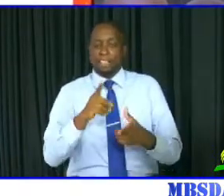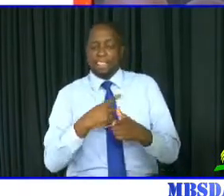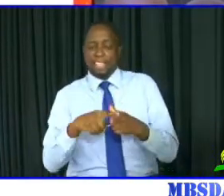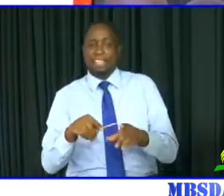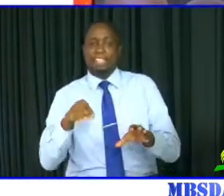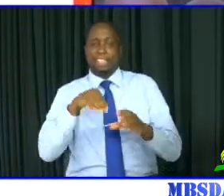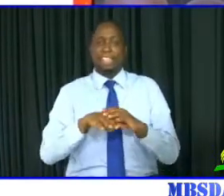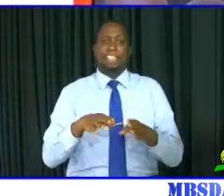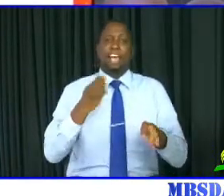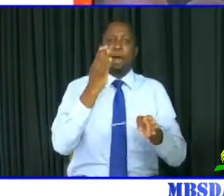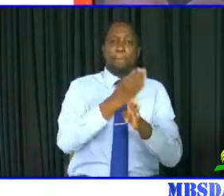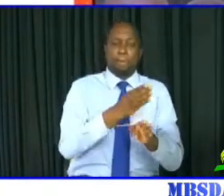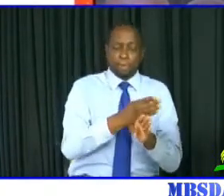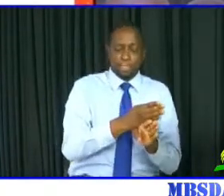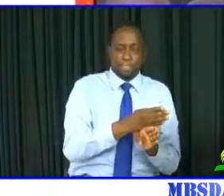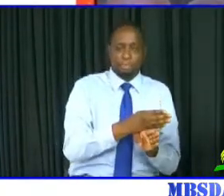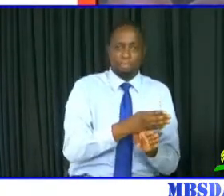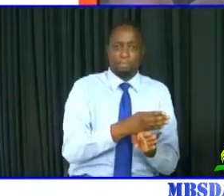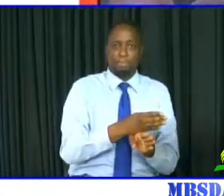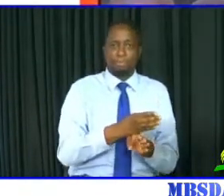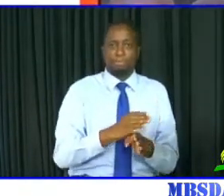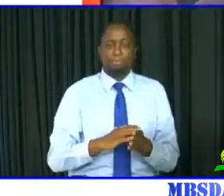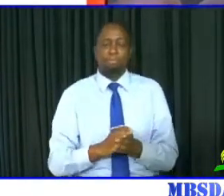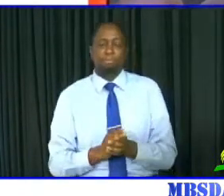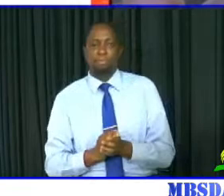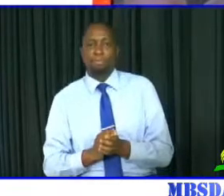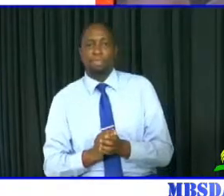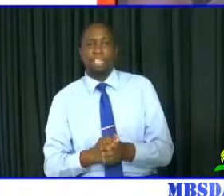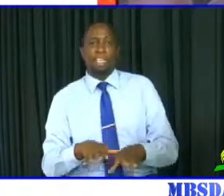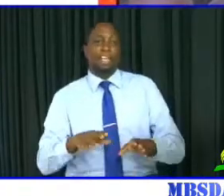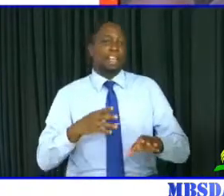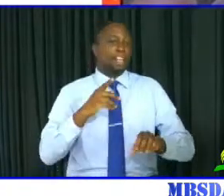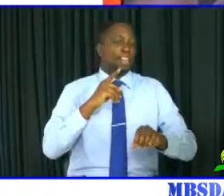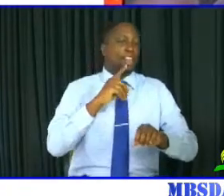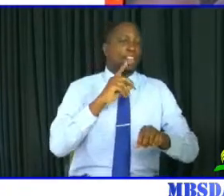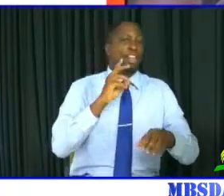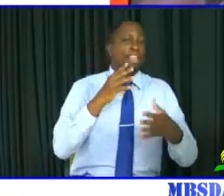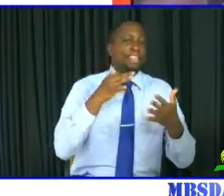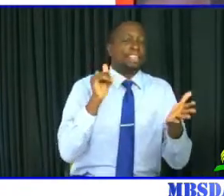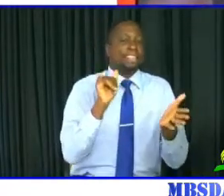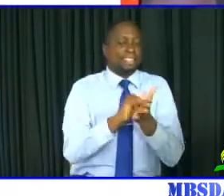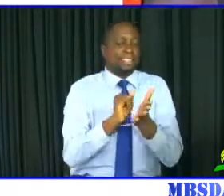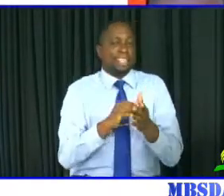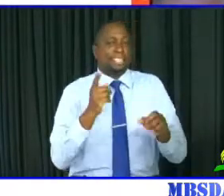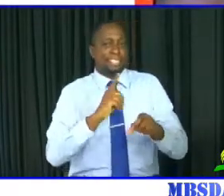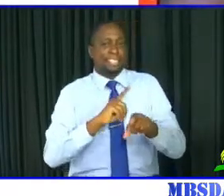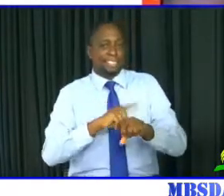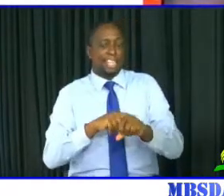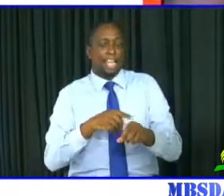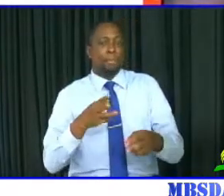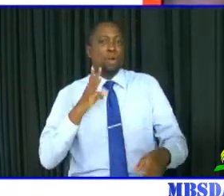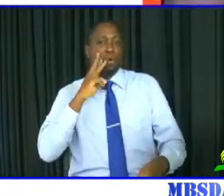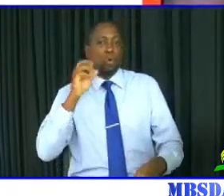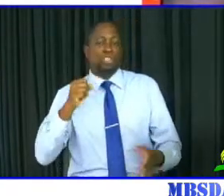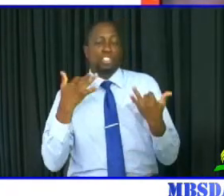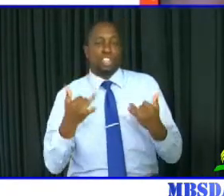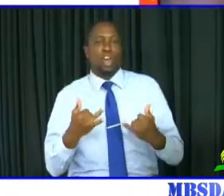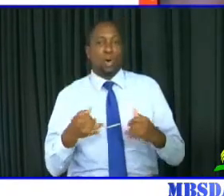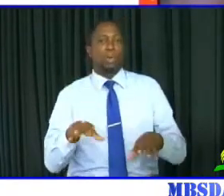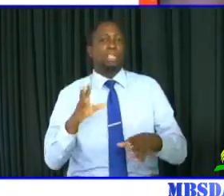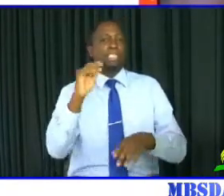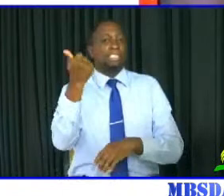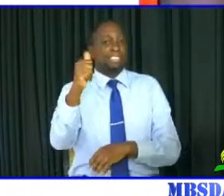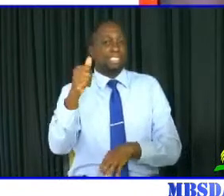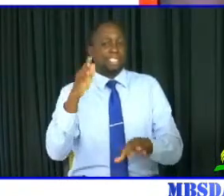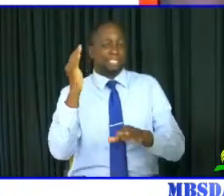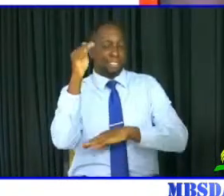sisters, by this time, it was already after 10 o'clock. And as we were heading through the hills, just